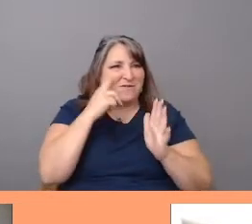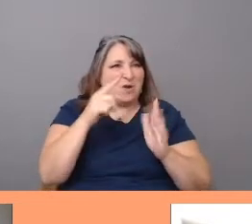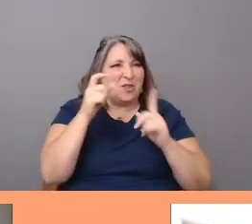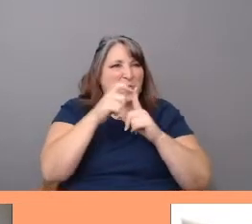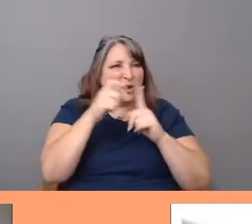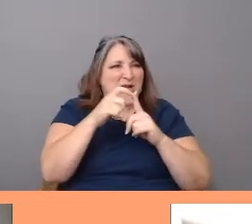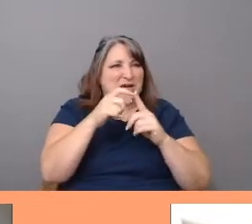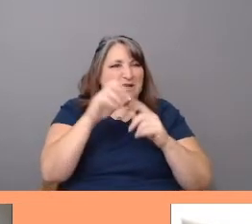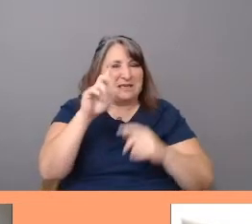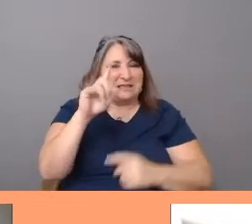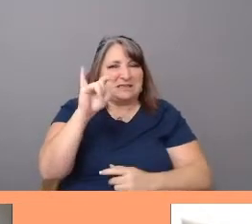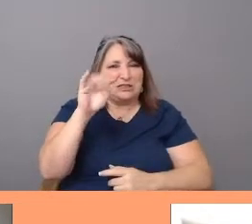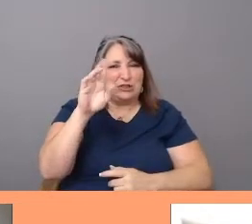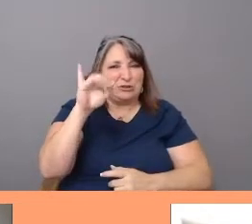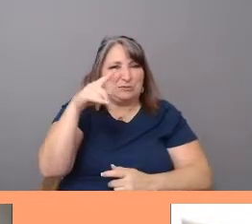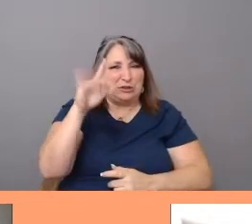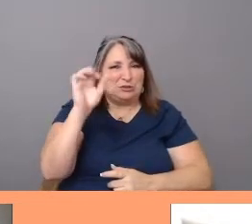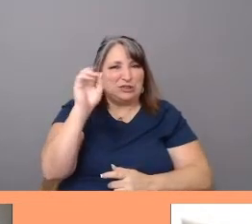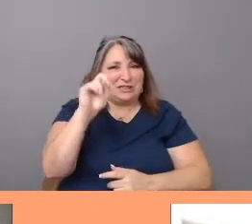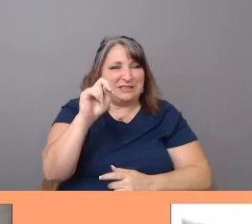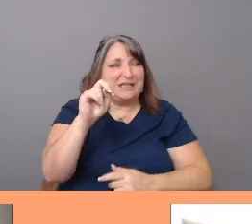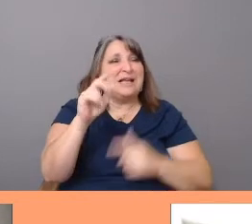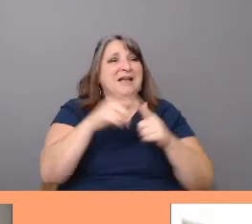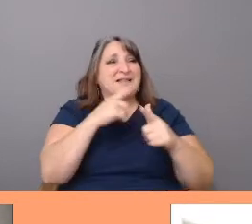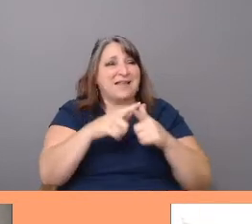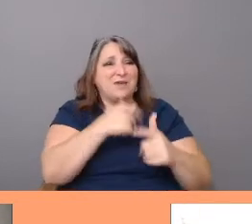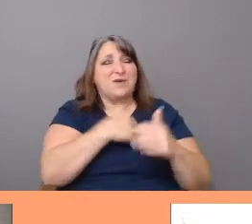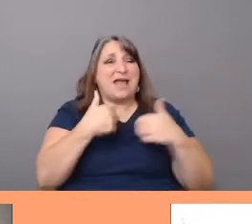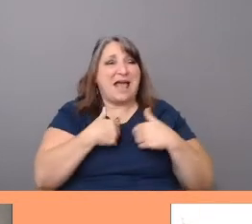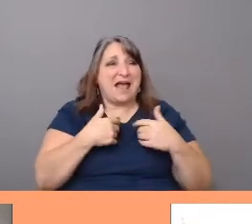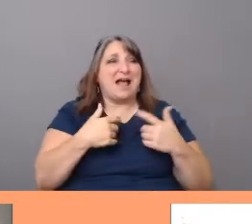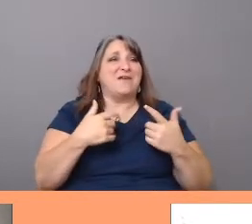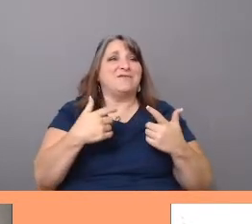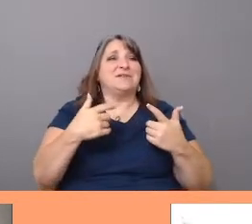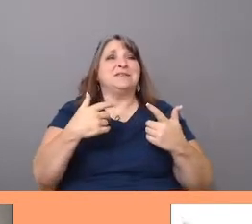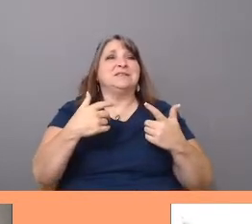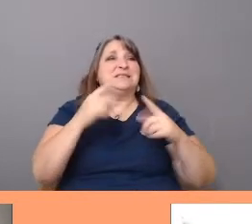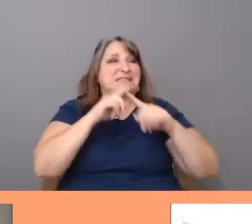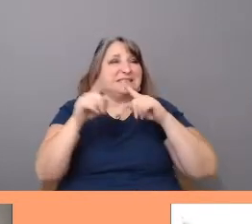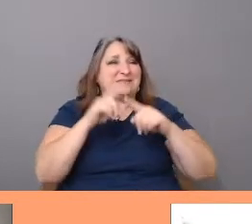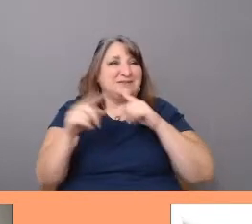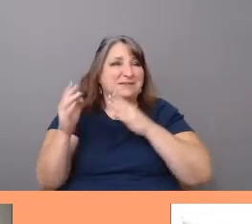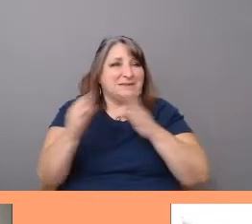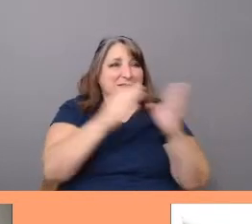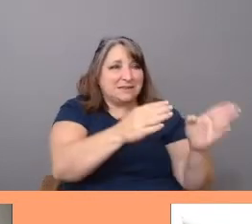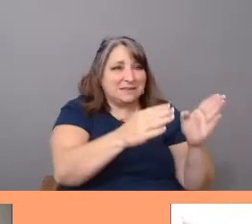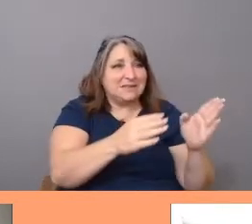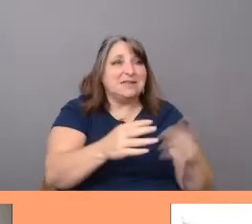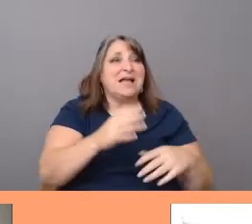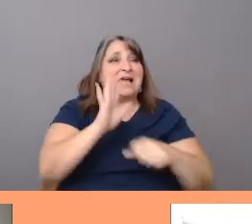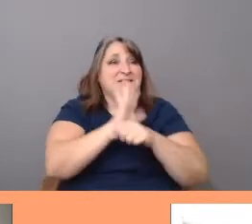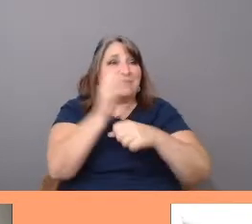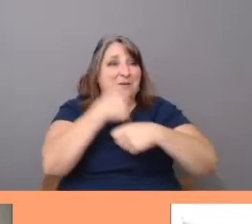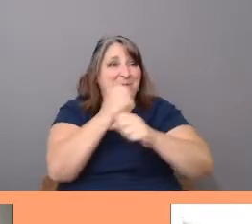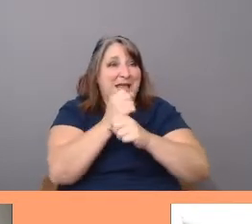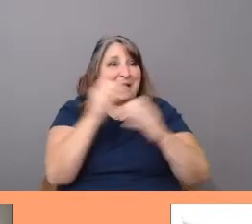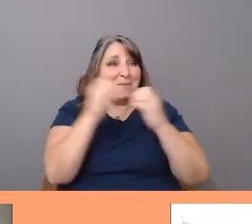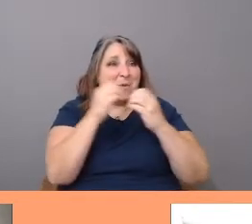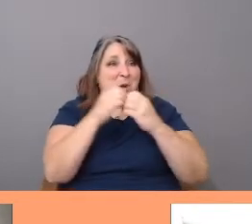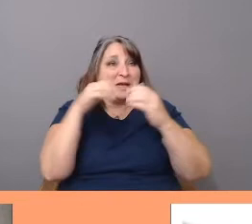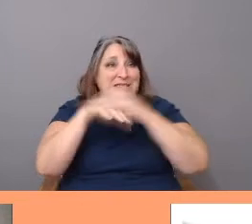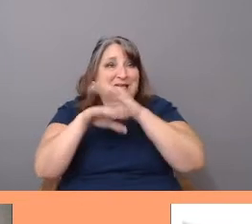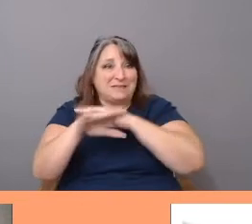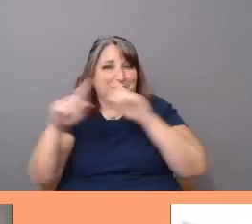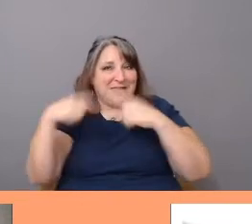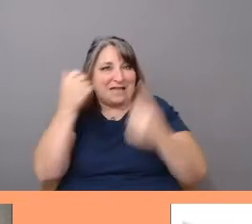to democratize the validation process in cinema. As filmmaking became more accessible in the past few years, the gatekeeping process went the